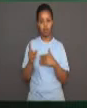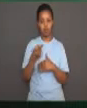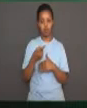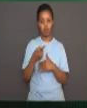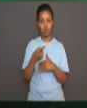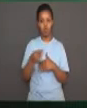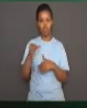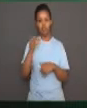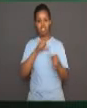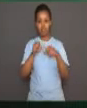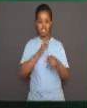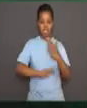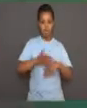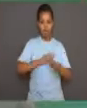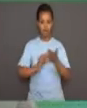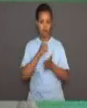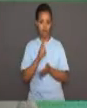races to interbreed.